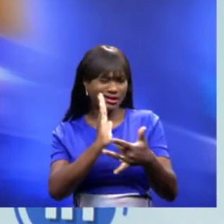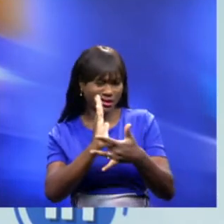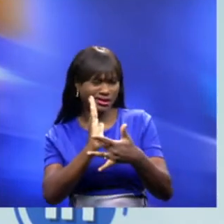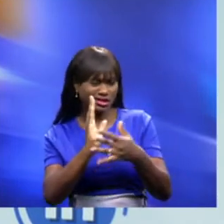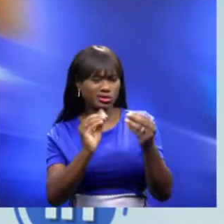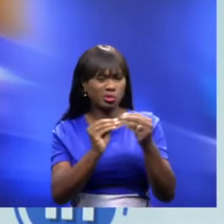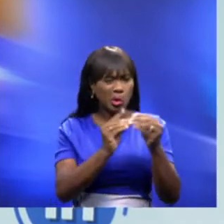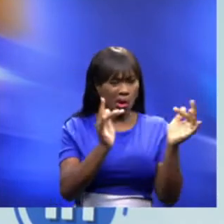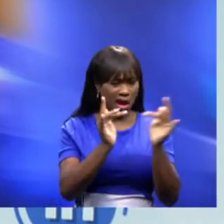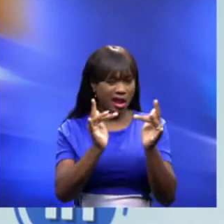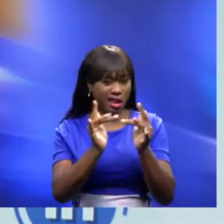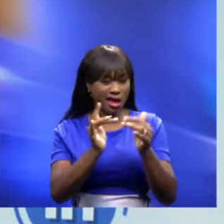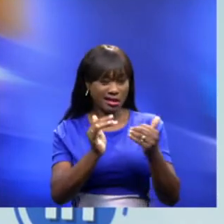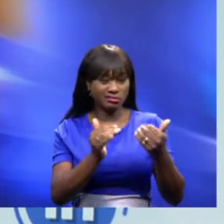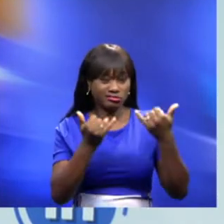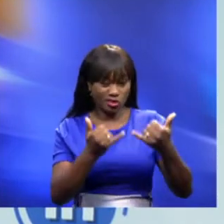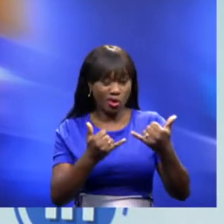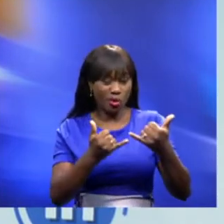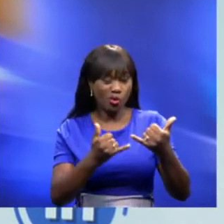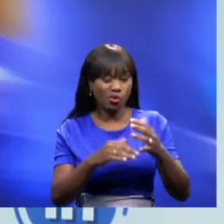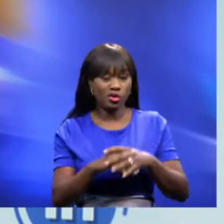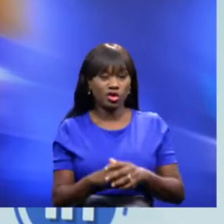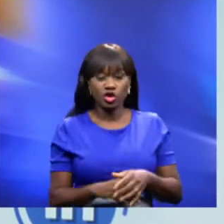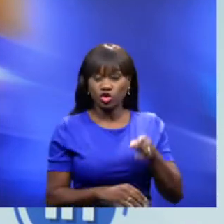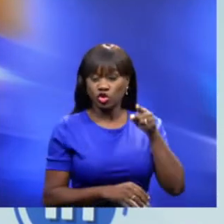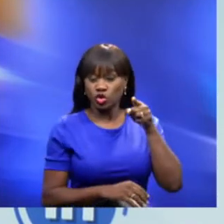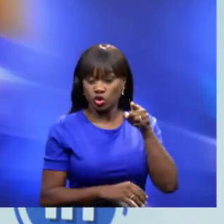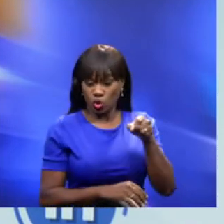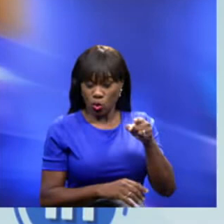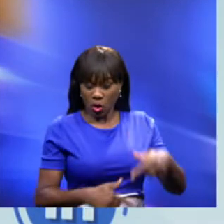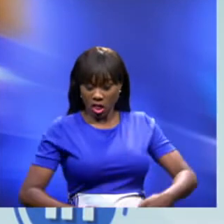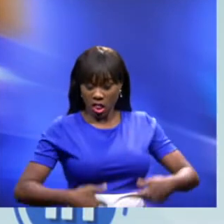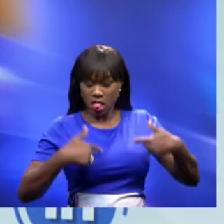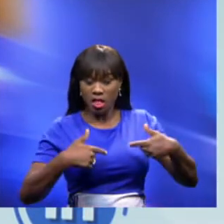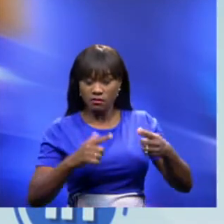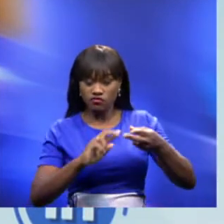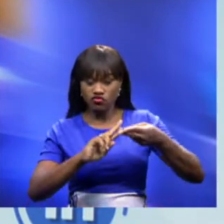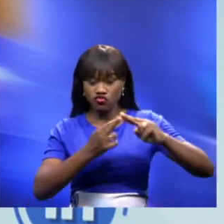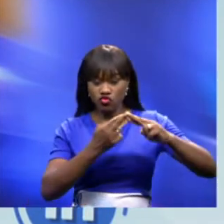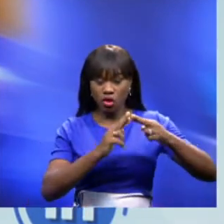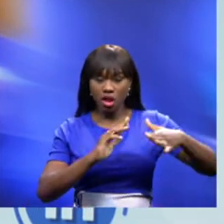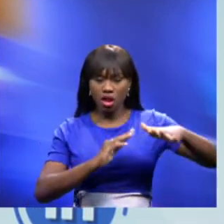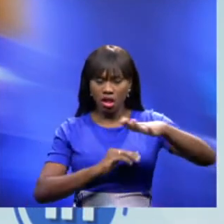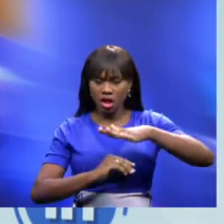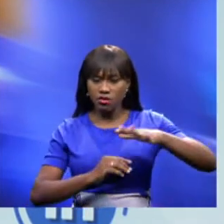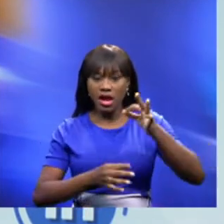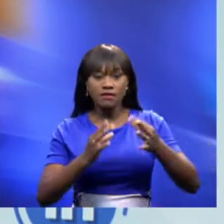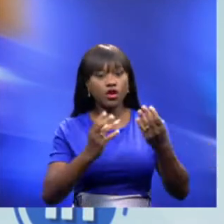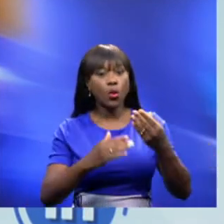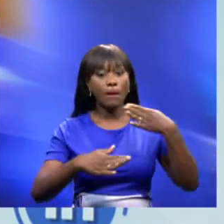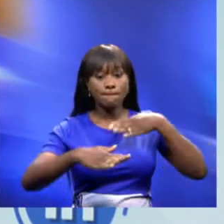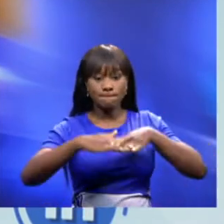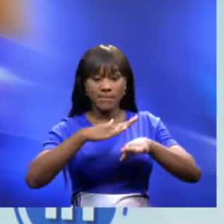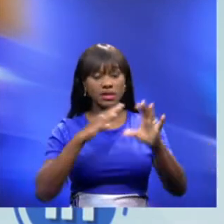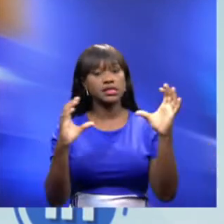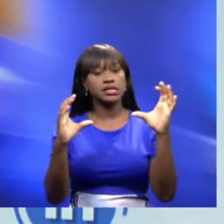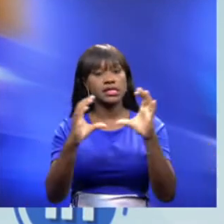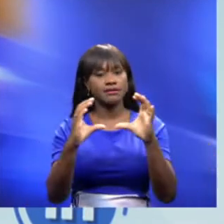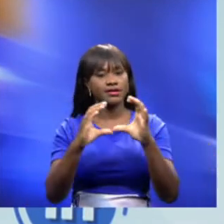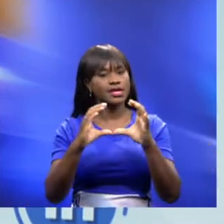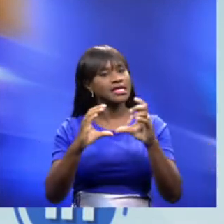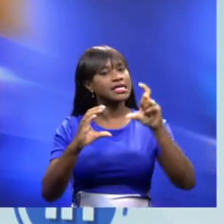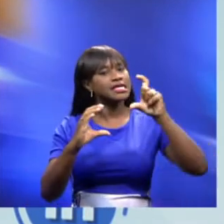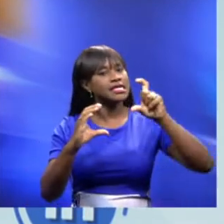direction. And even you who are in your rural area, in order to get a birth certificate, you are going to have